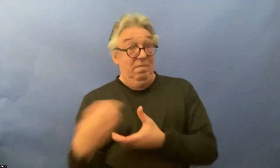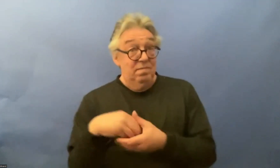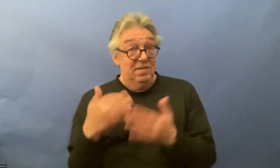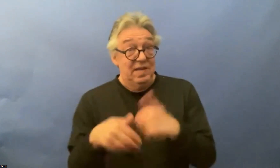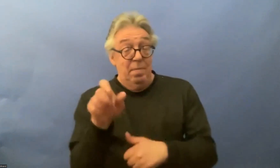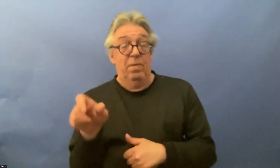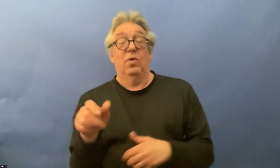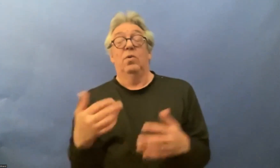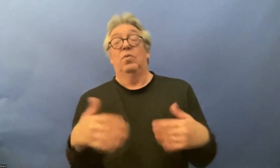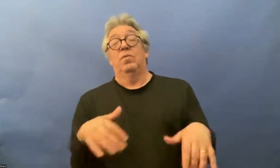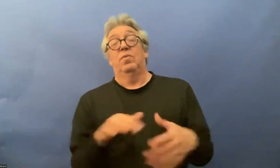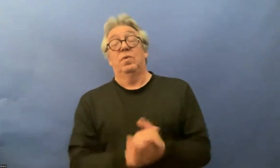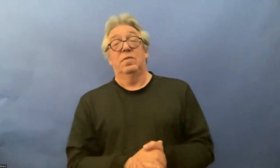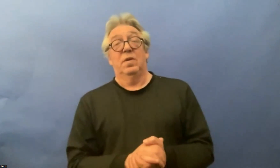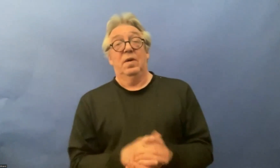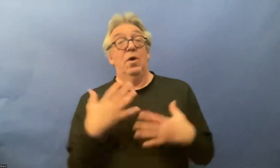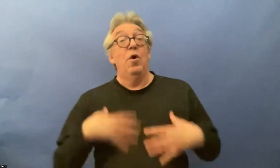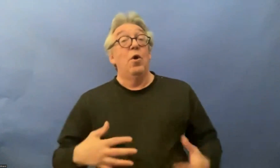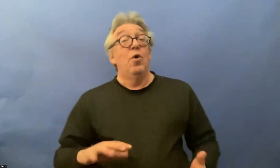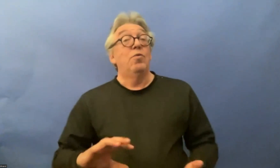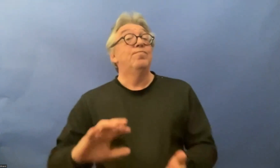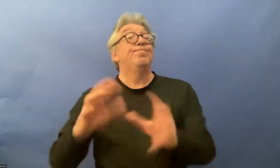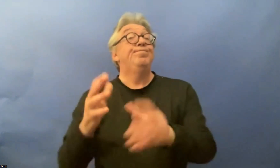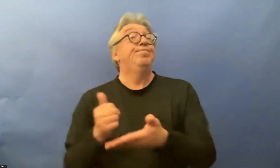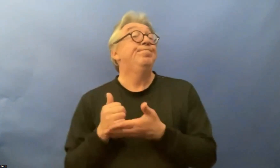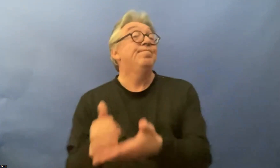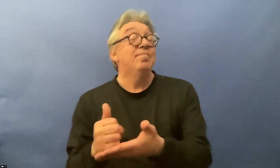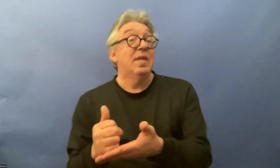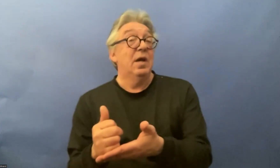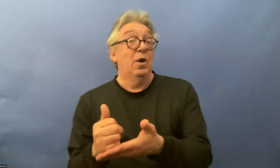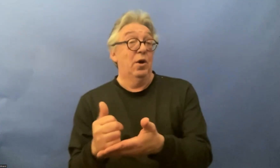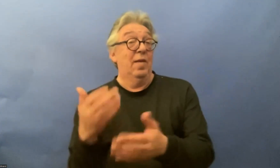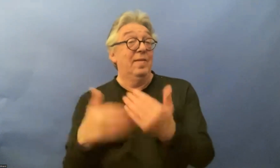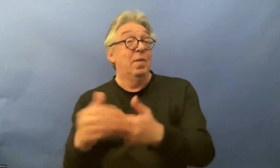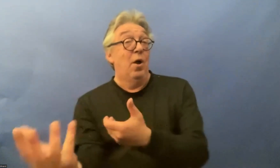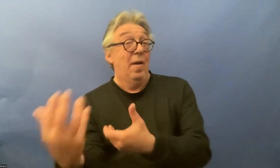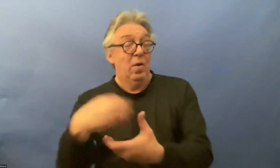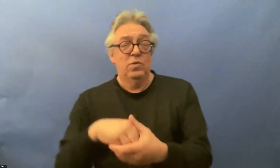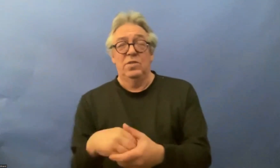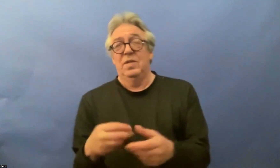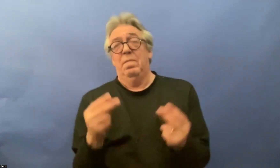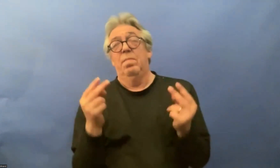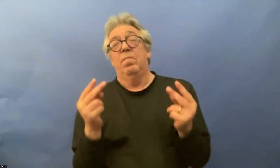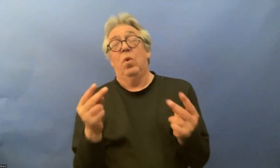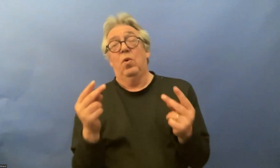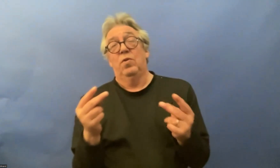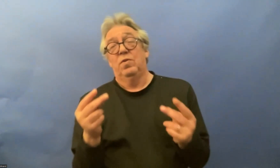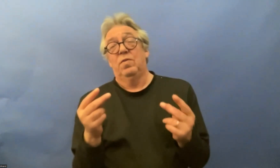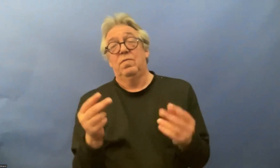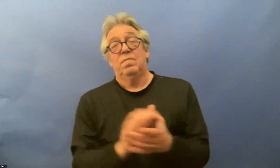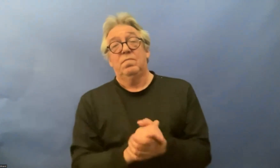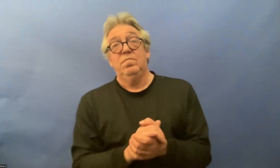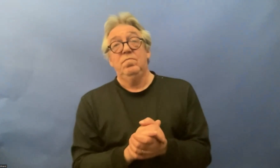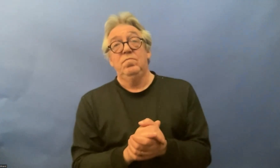Inclusive humanitarian action plays a great role in providing support to